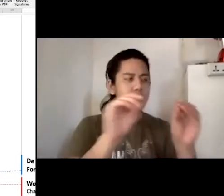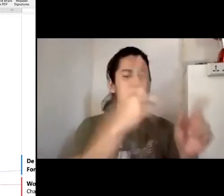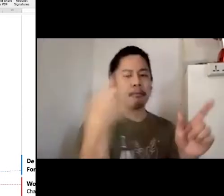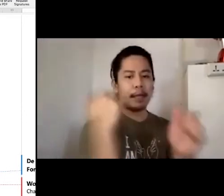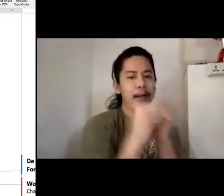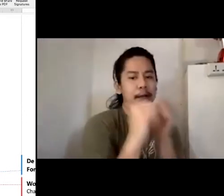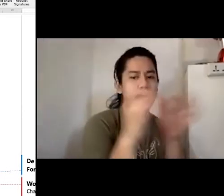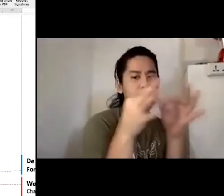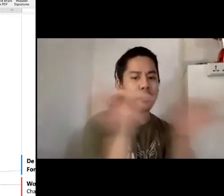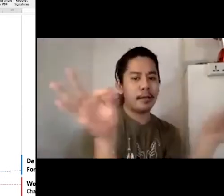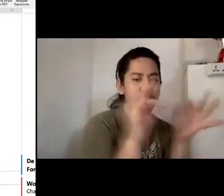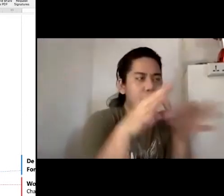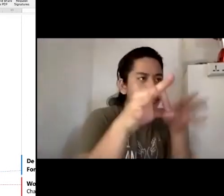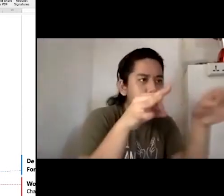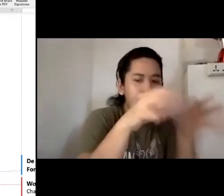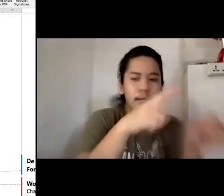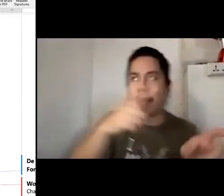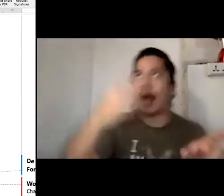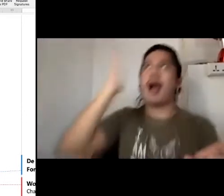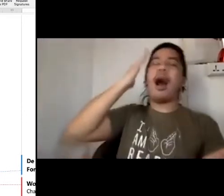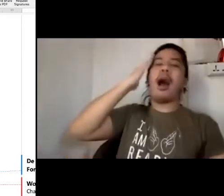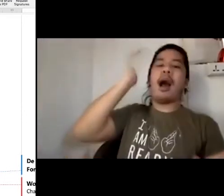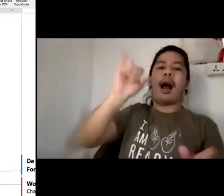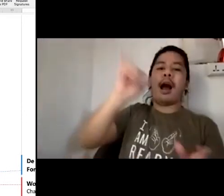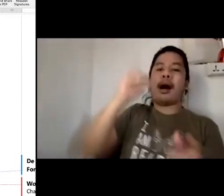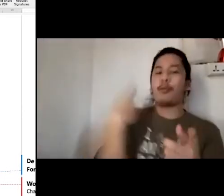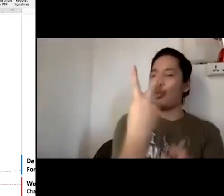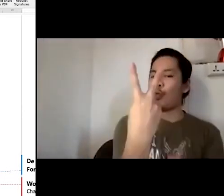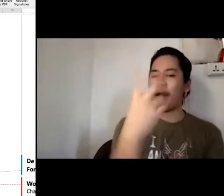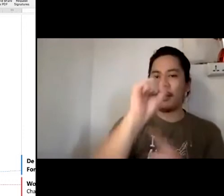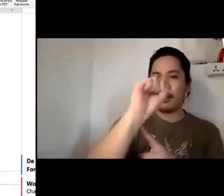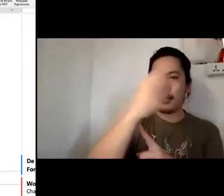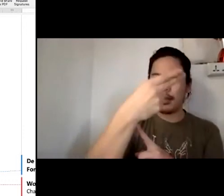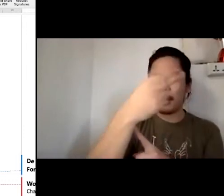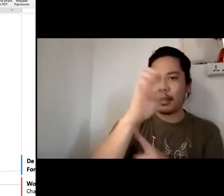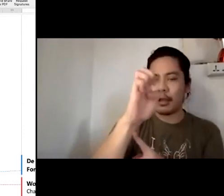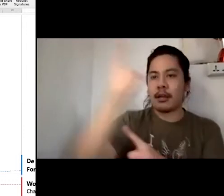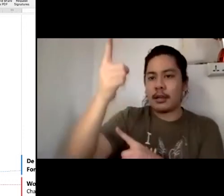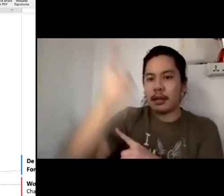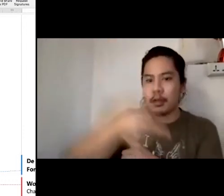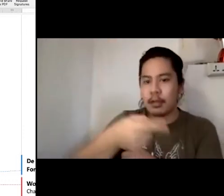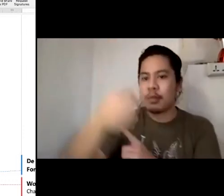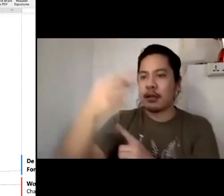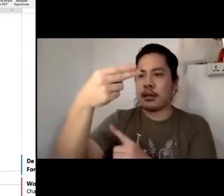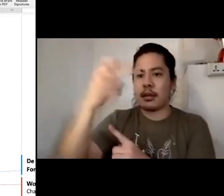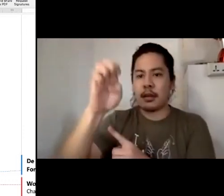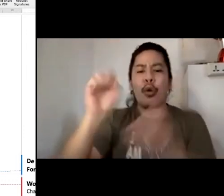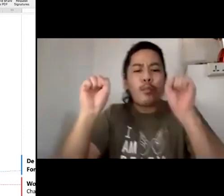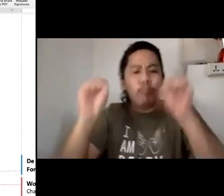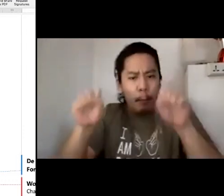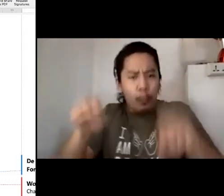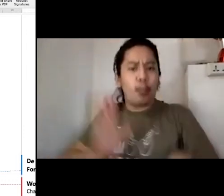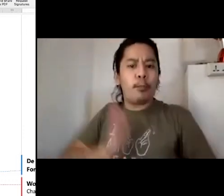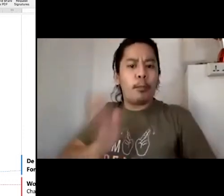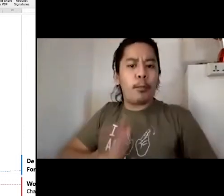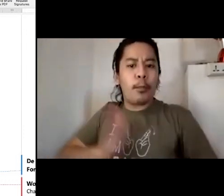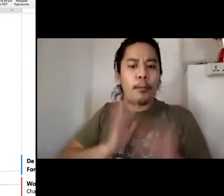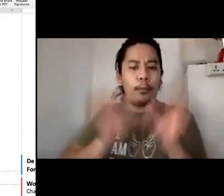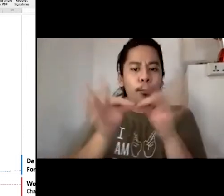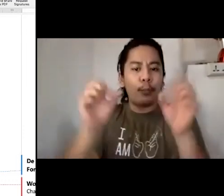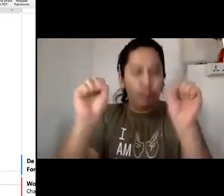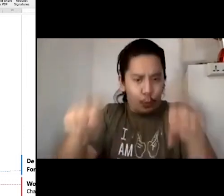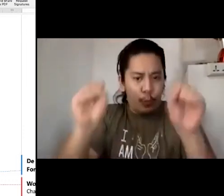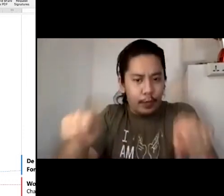So he and she, and I think this should be consistent throughout the whole workbook so that they can see